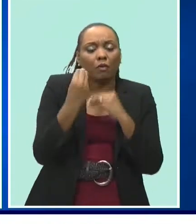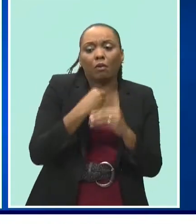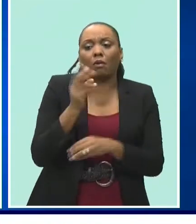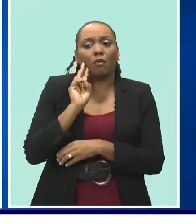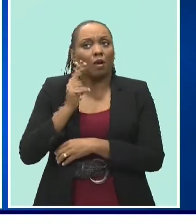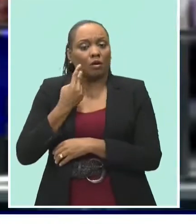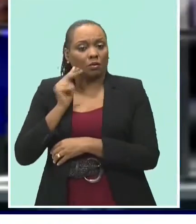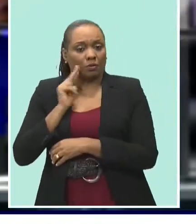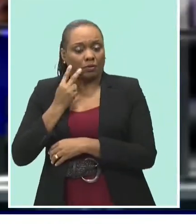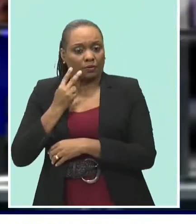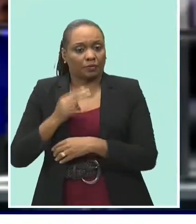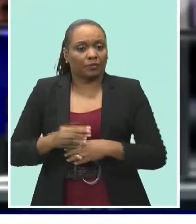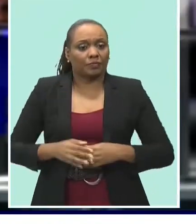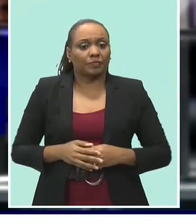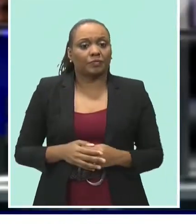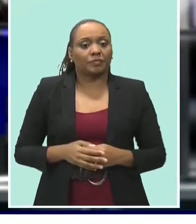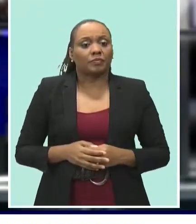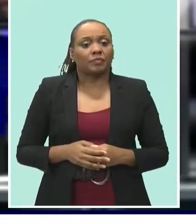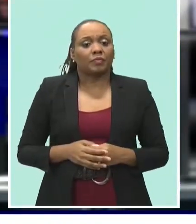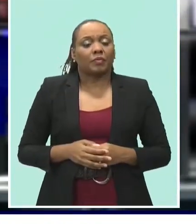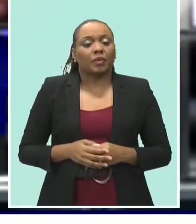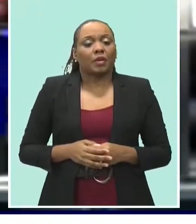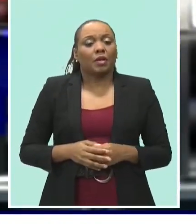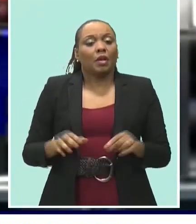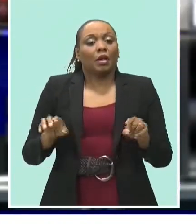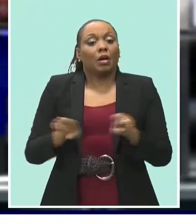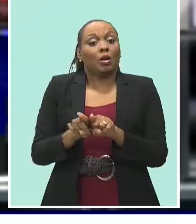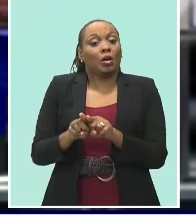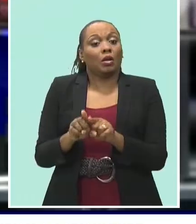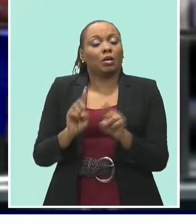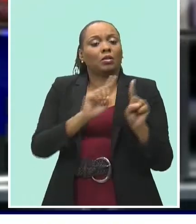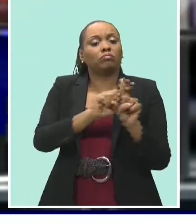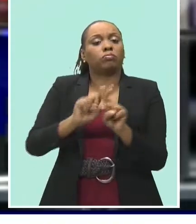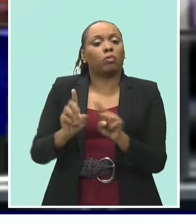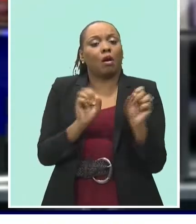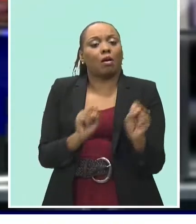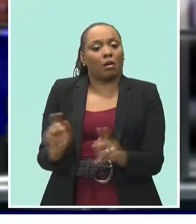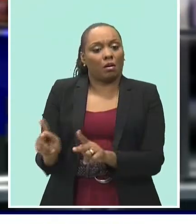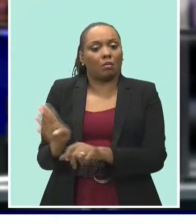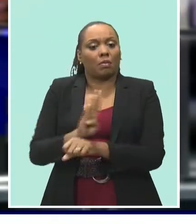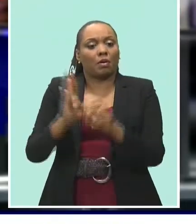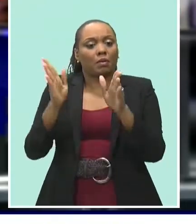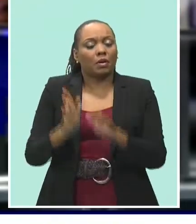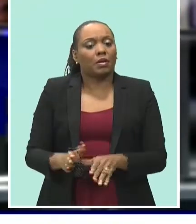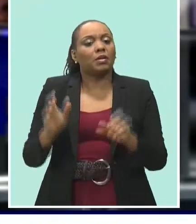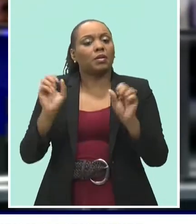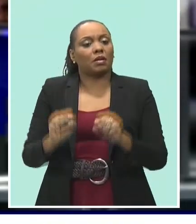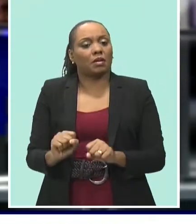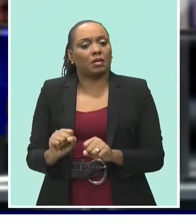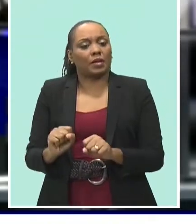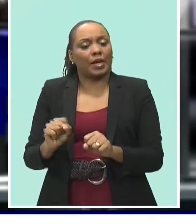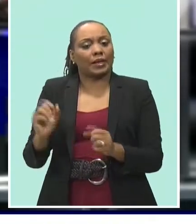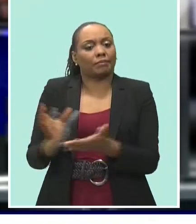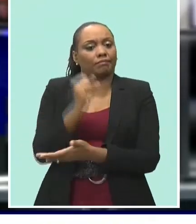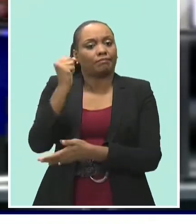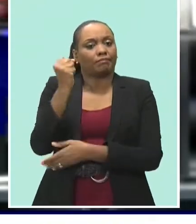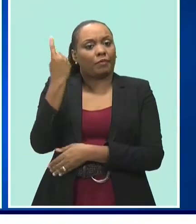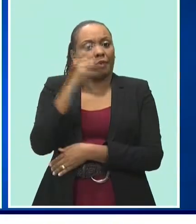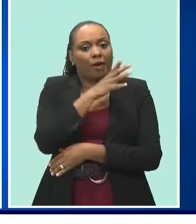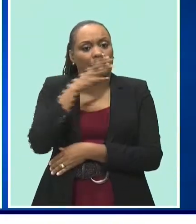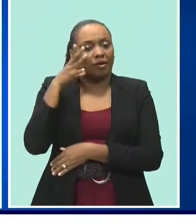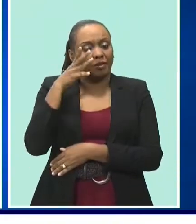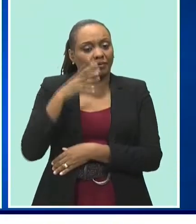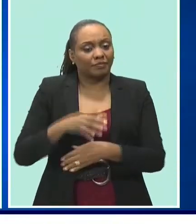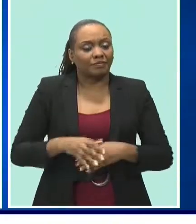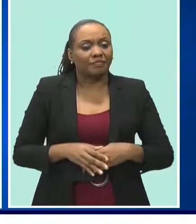vegetables. And Ms. Motley says there are therefore a number of opportunities that Barbadians can capitalize on in agriculture. There's